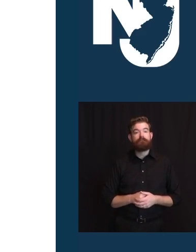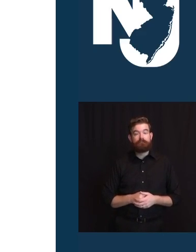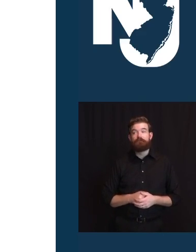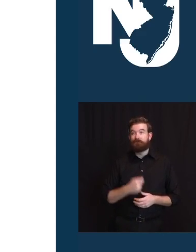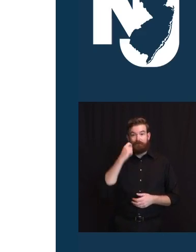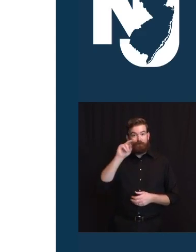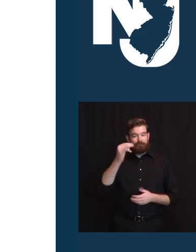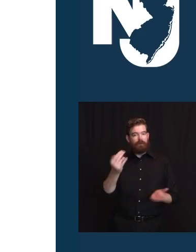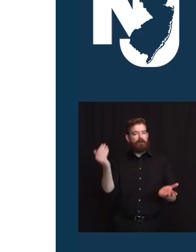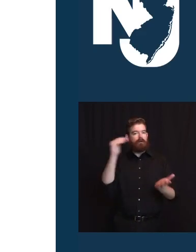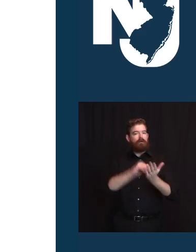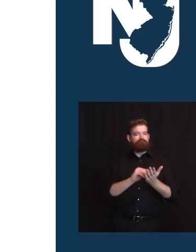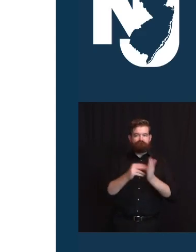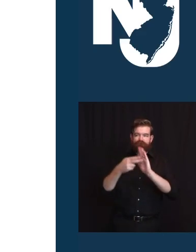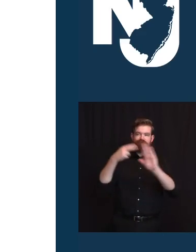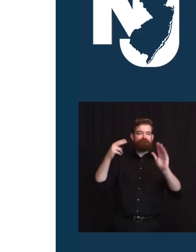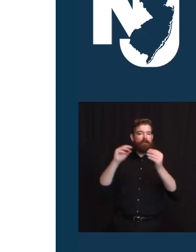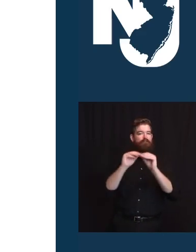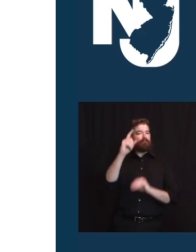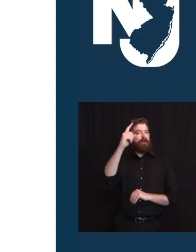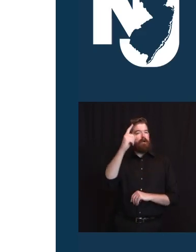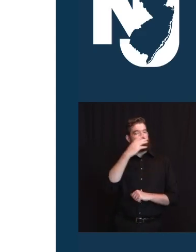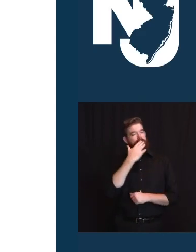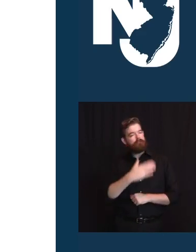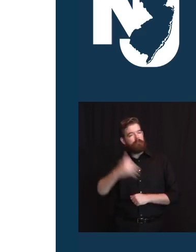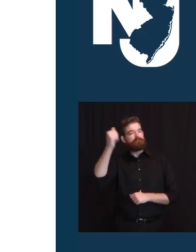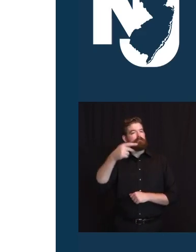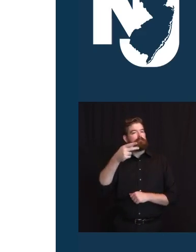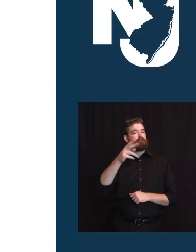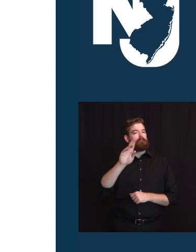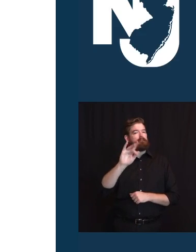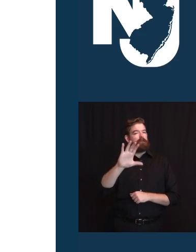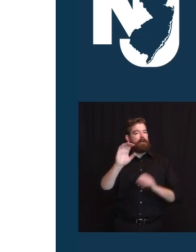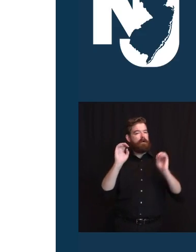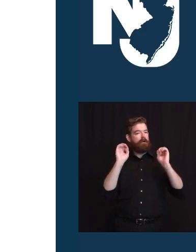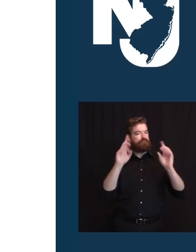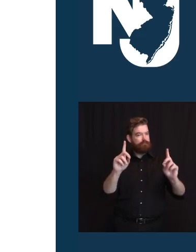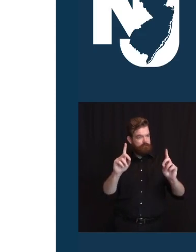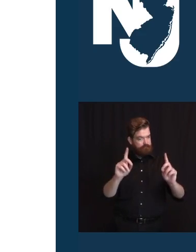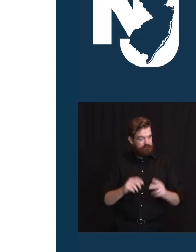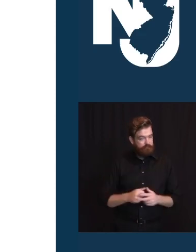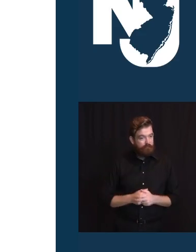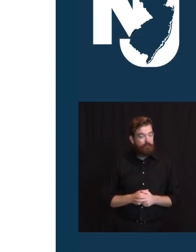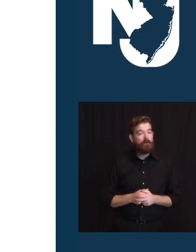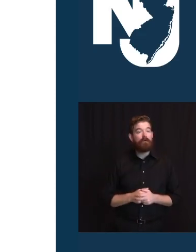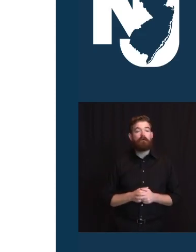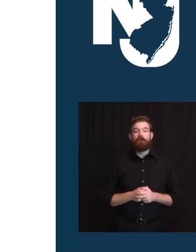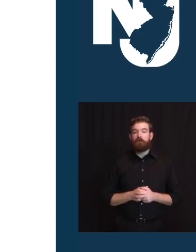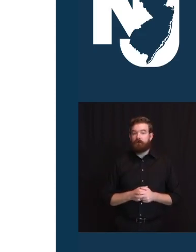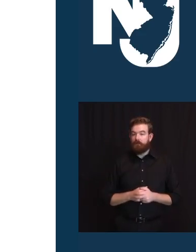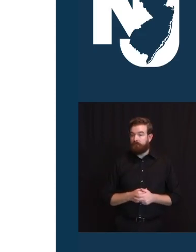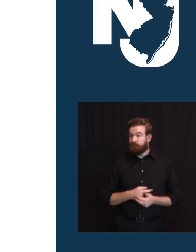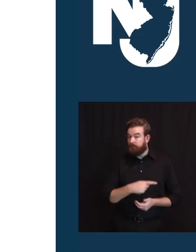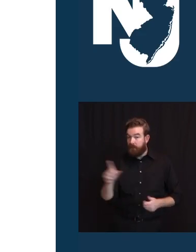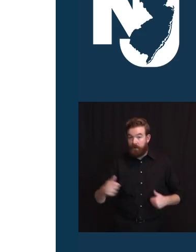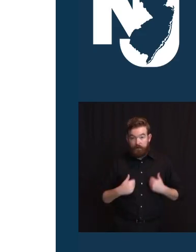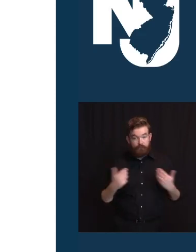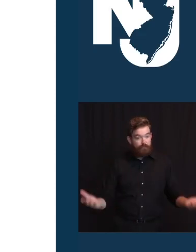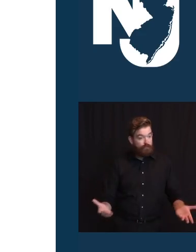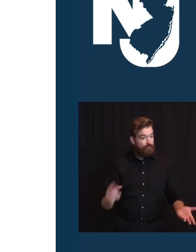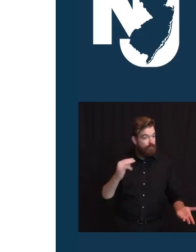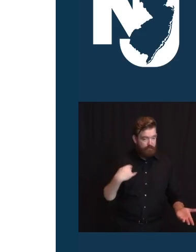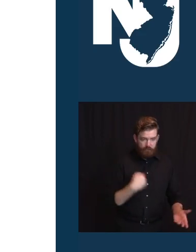home, and we do it with compassion and empathy. And Pat, you used a word today which I'll never forget, and your remarks were extraordinary to these